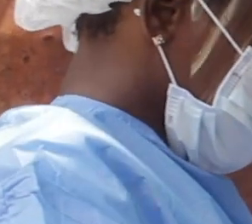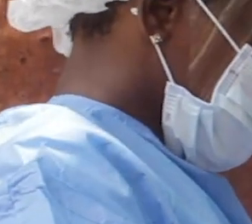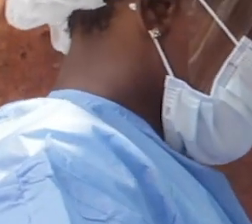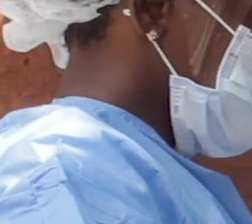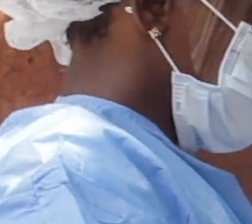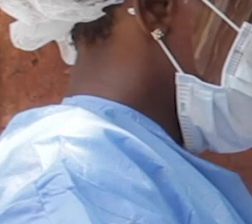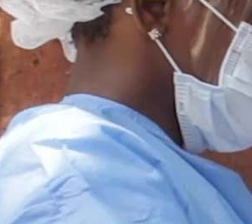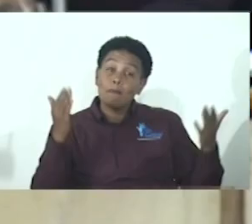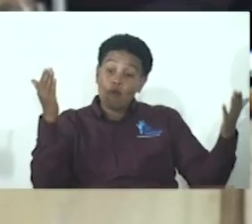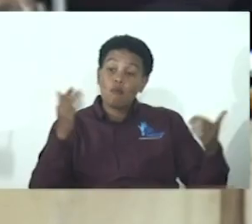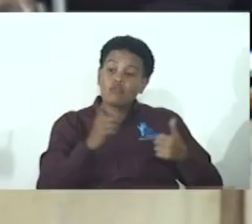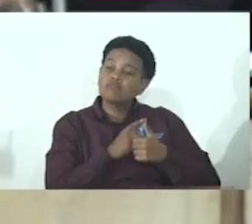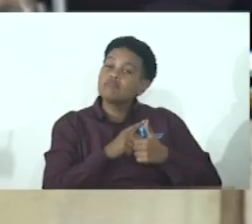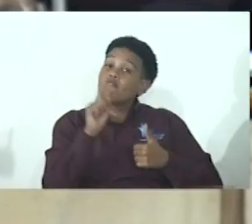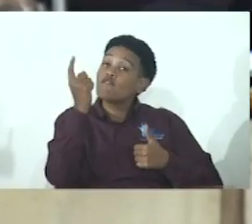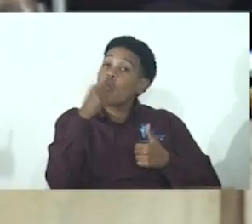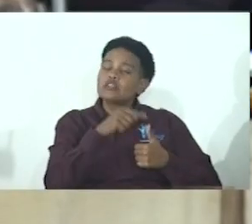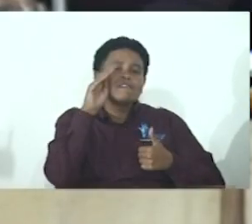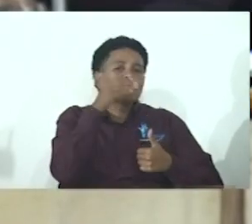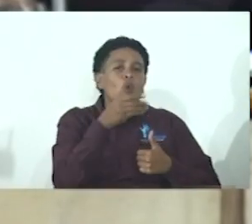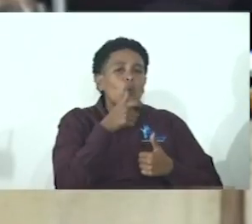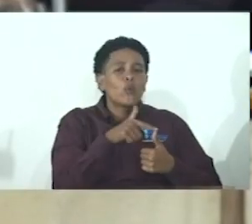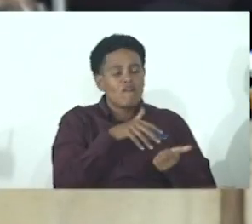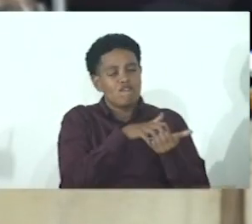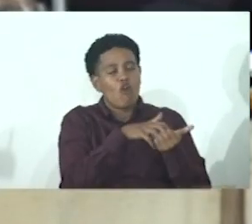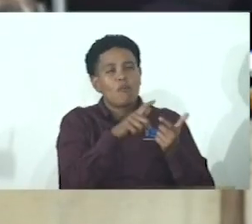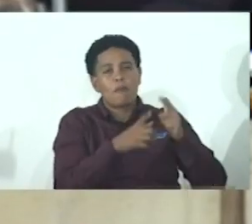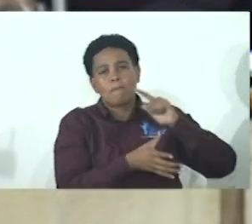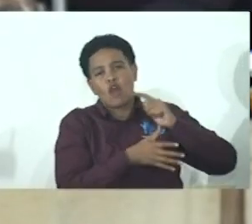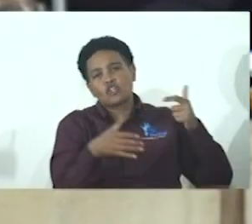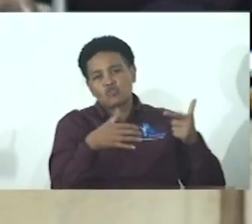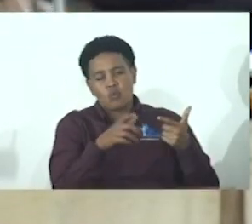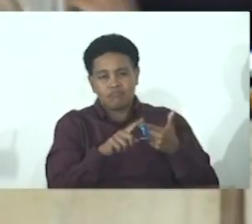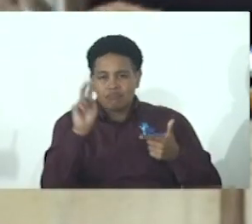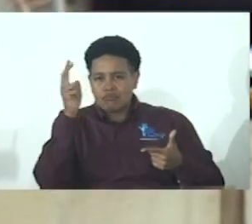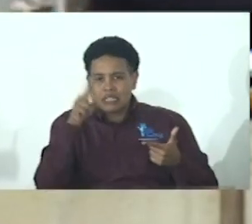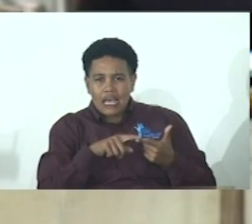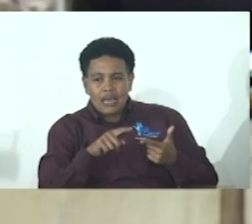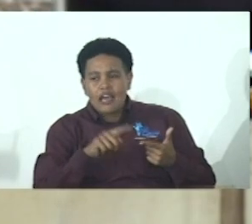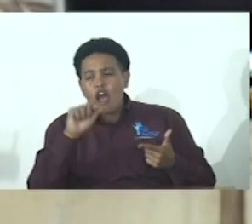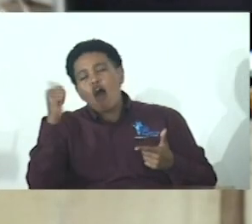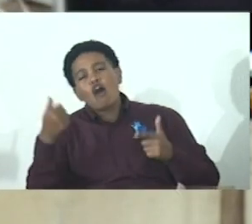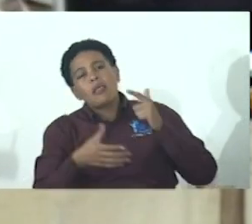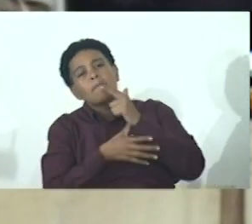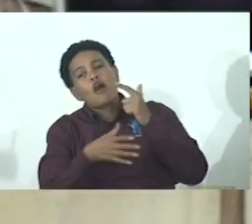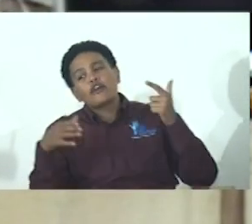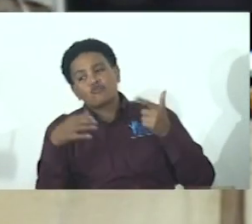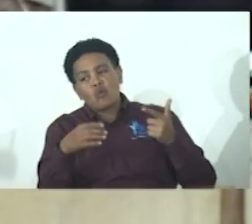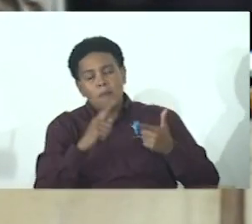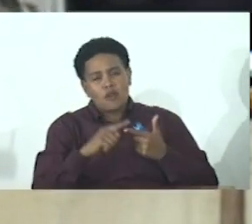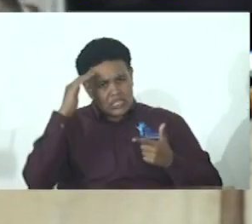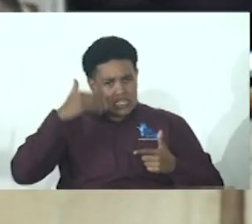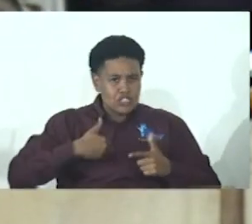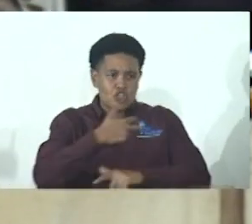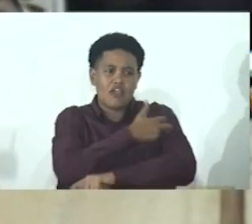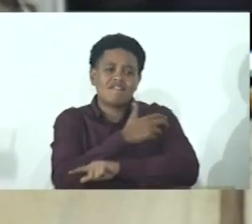been established. Phase 1, vulnerable and priority groups. Phase 2, other priority groups and the introduction of